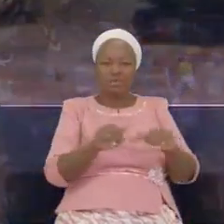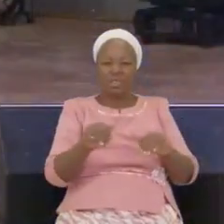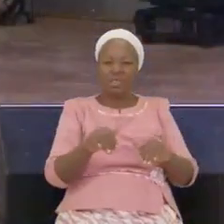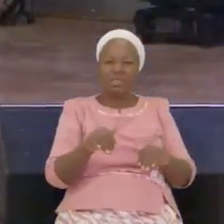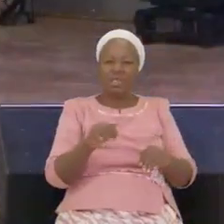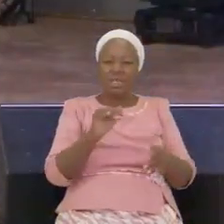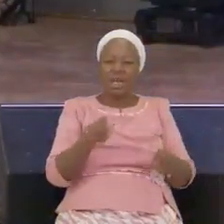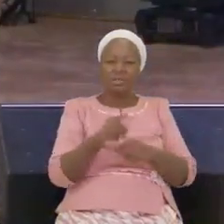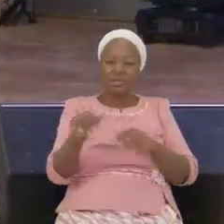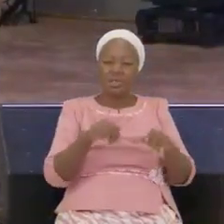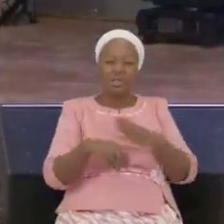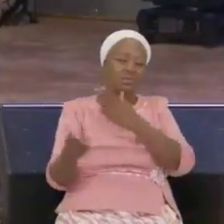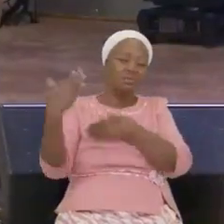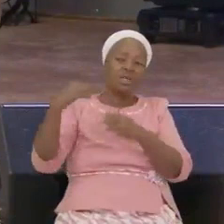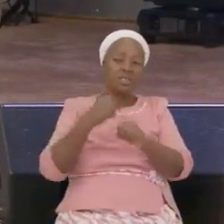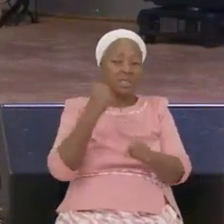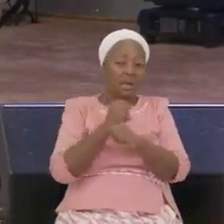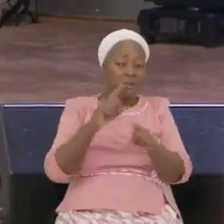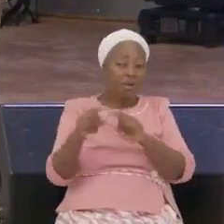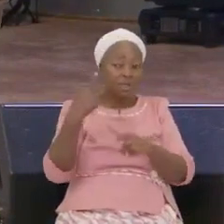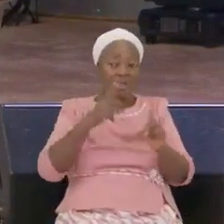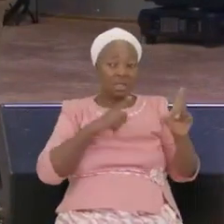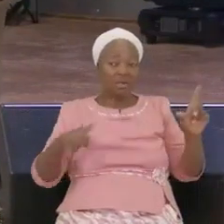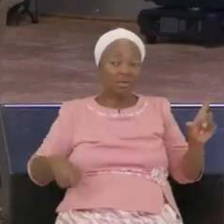year. See your God.